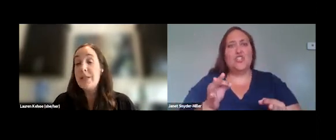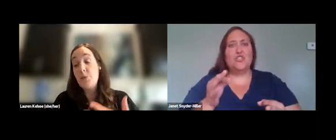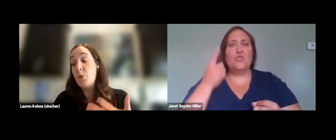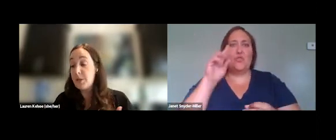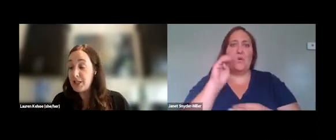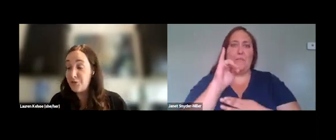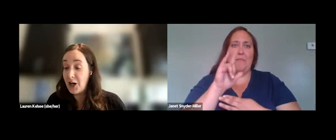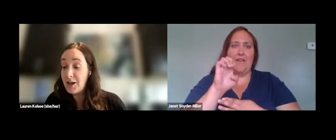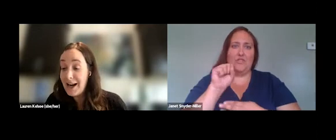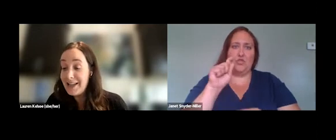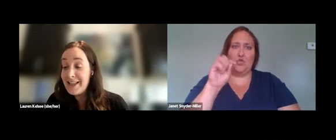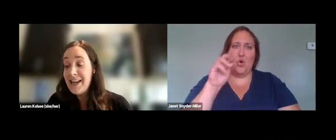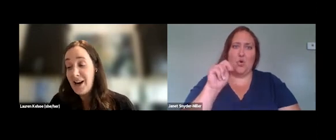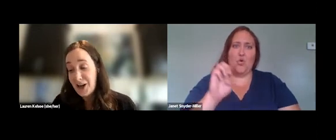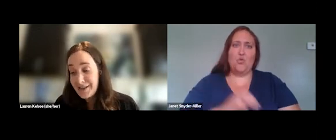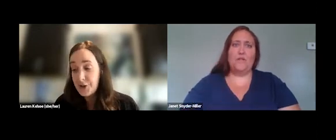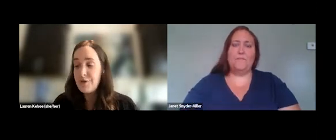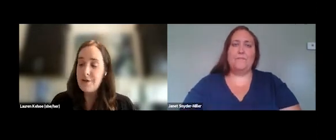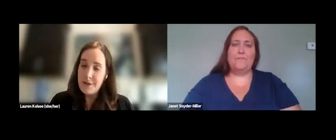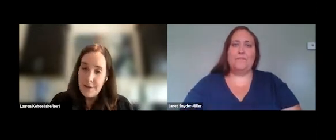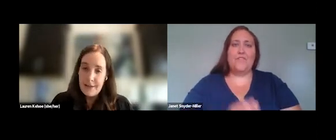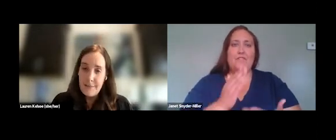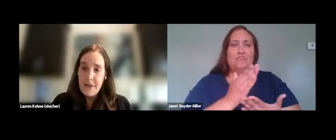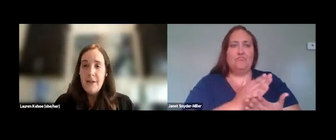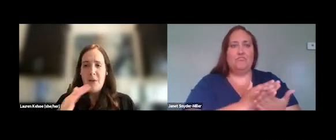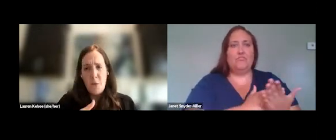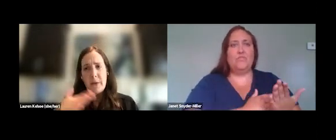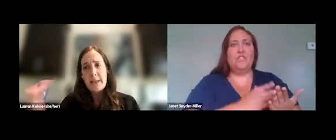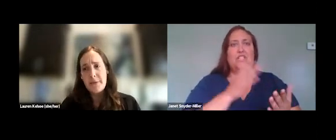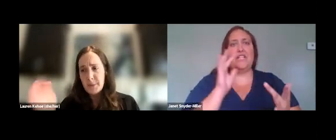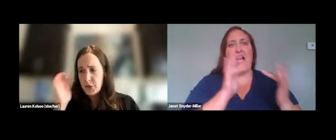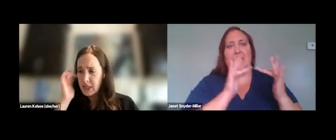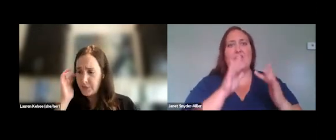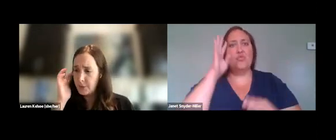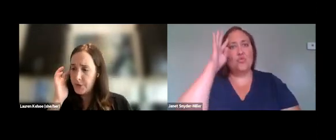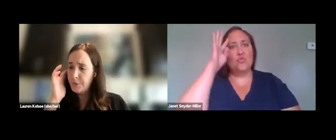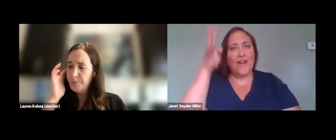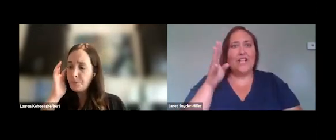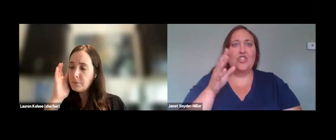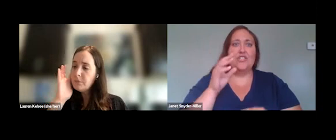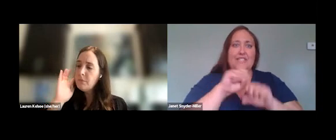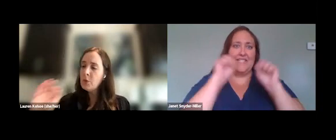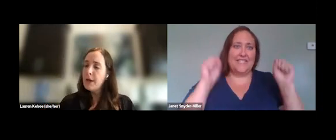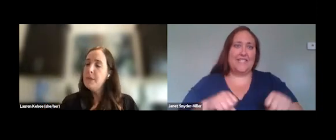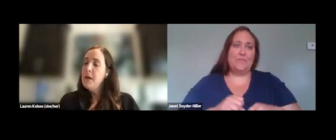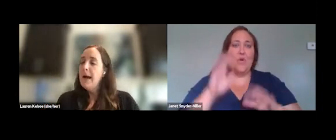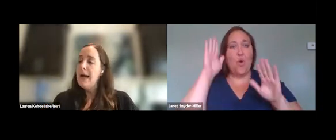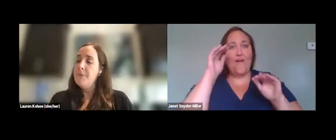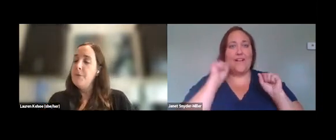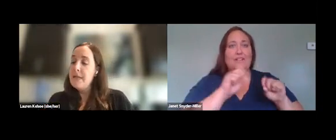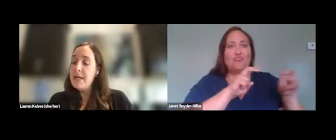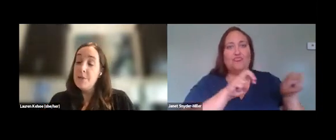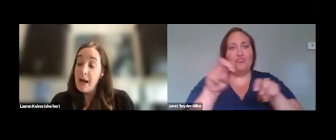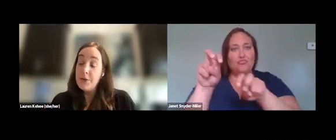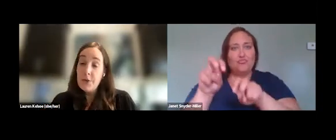milestones. So we did what worked best for our guides, our content creators in our system. Hopefully some of them are transferable though. Okay,